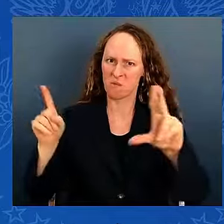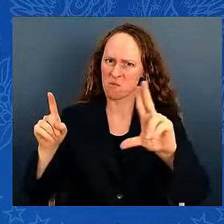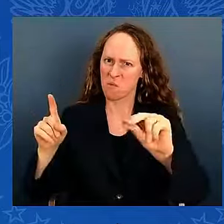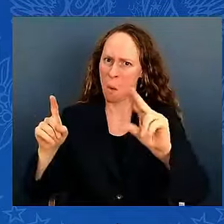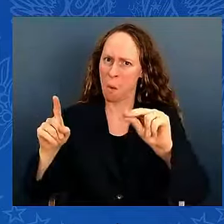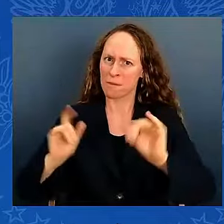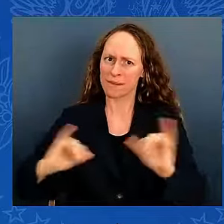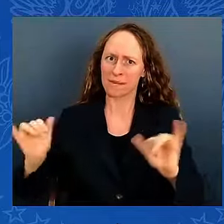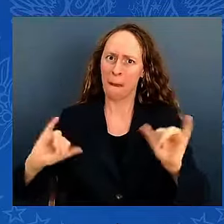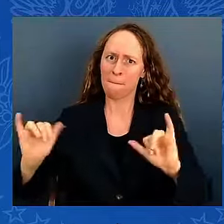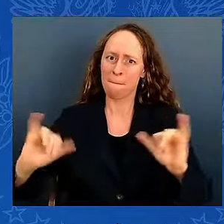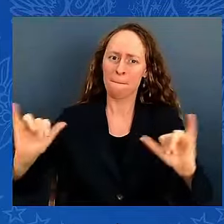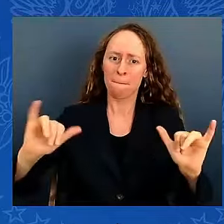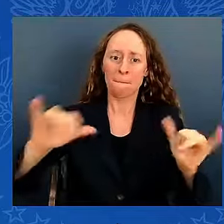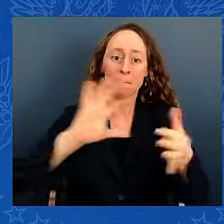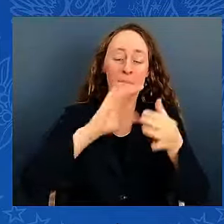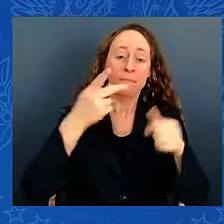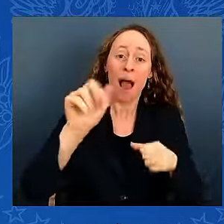in America.